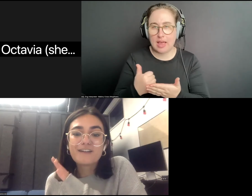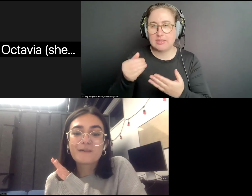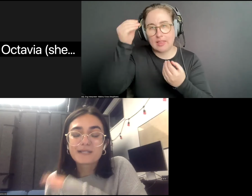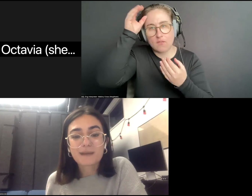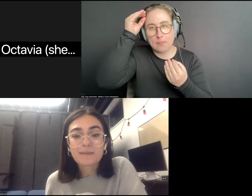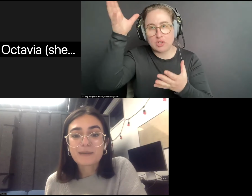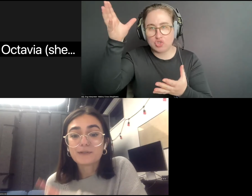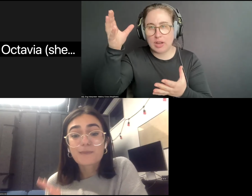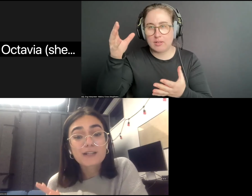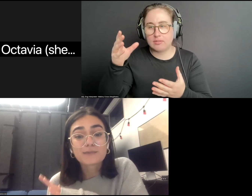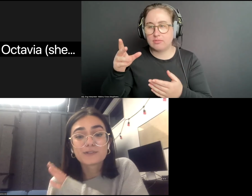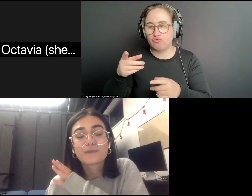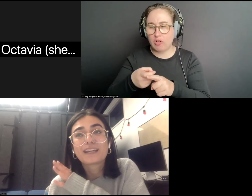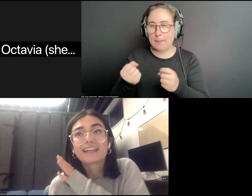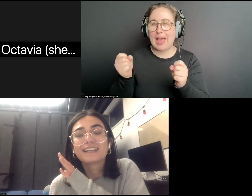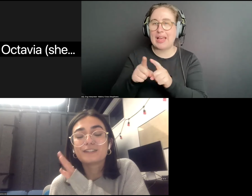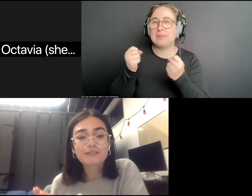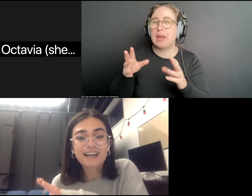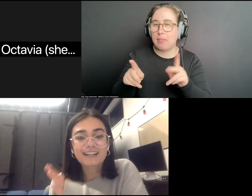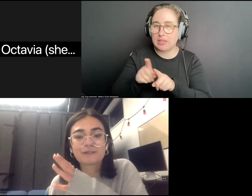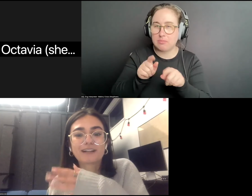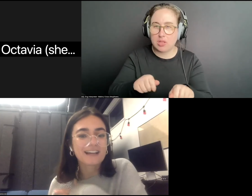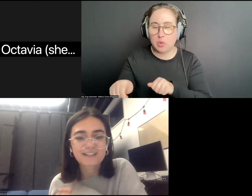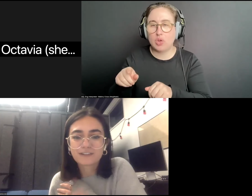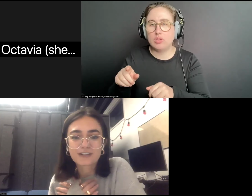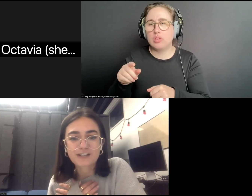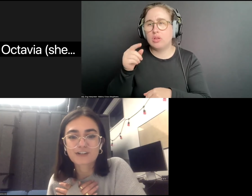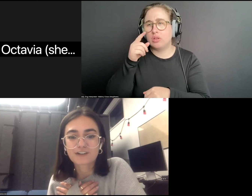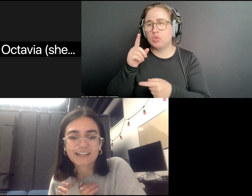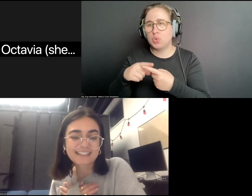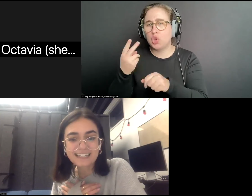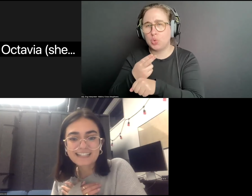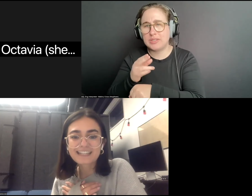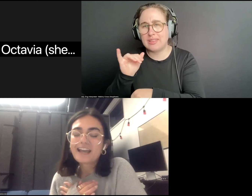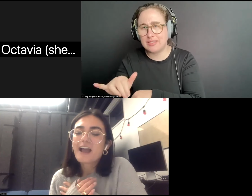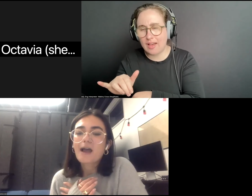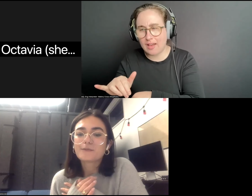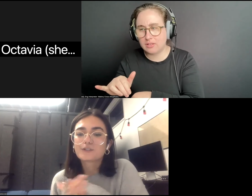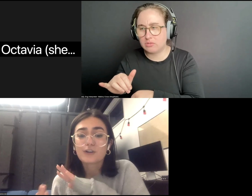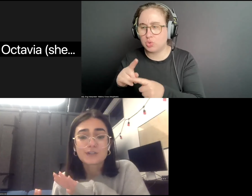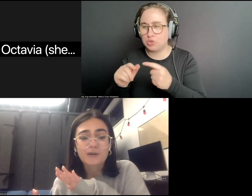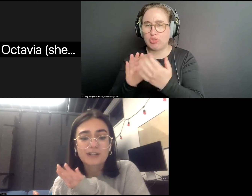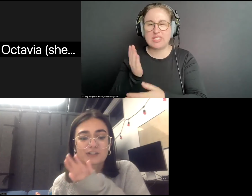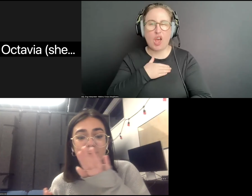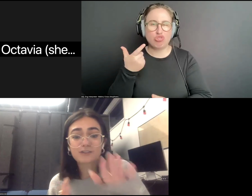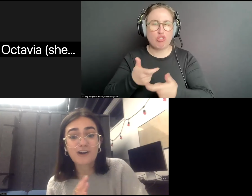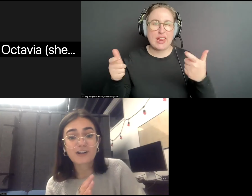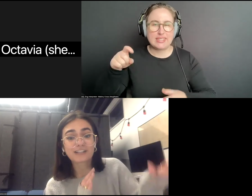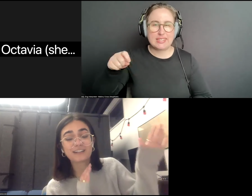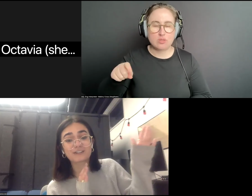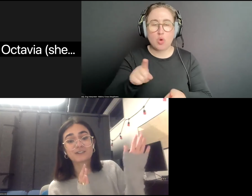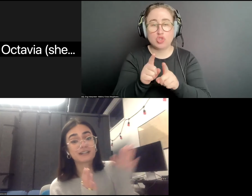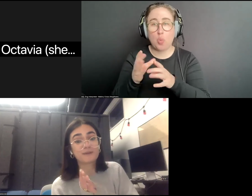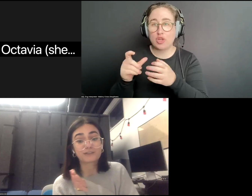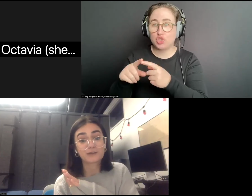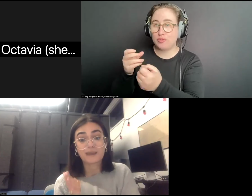information from as many people as possible so we can use that to collectively address our greatest needs. Just also want to shout out Josh